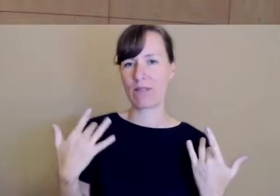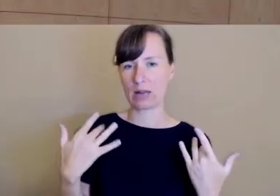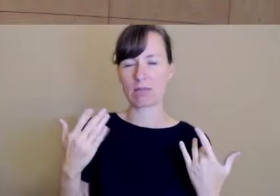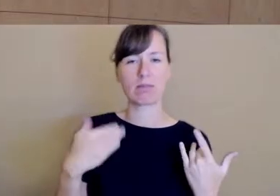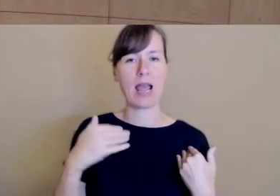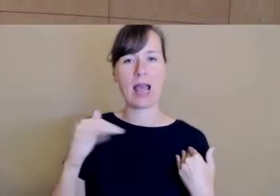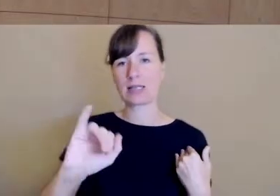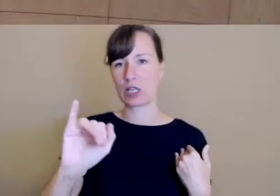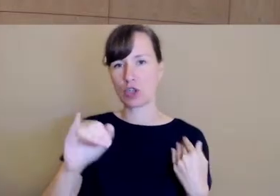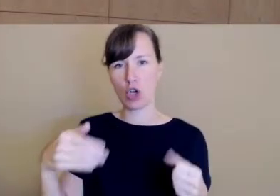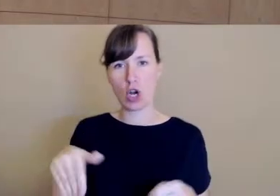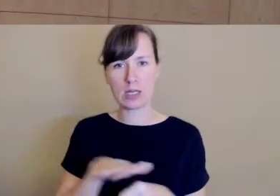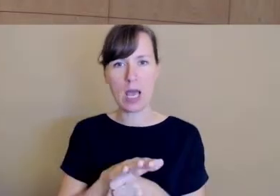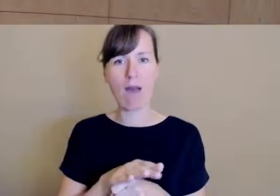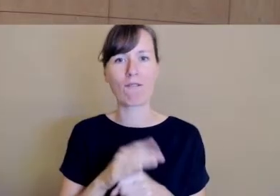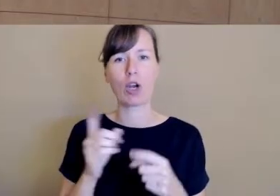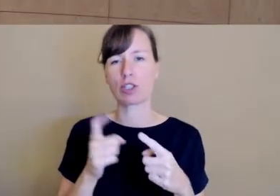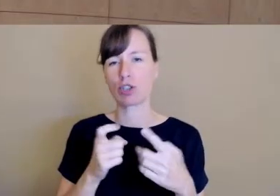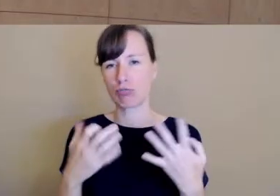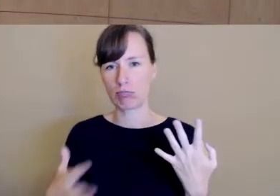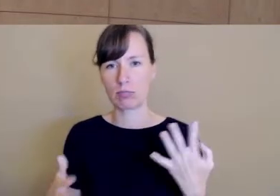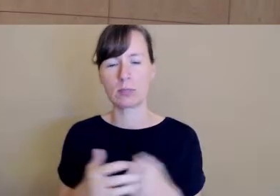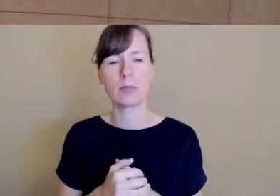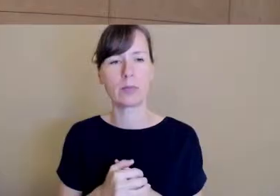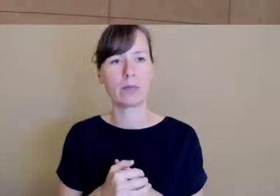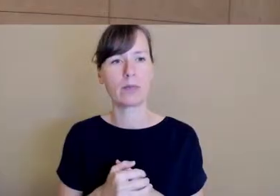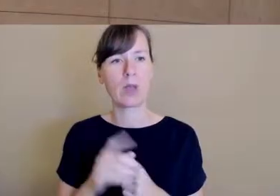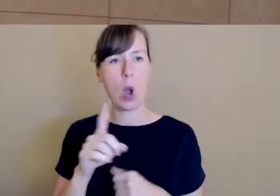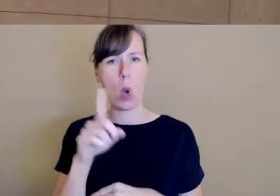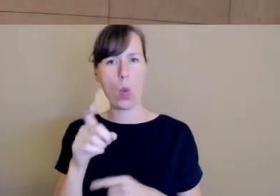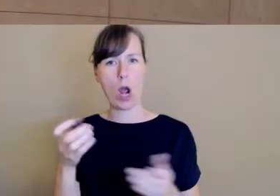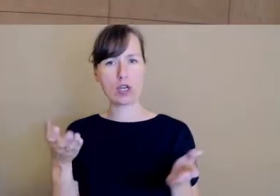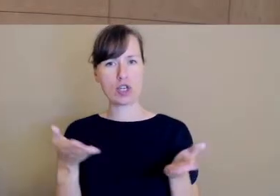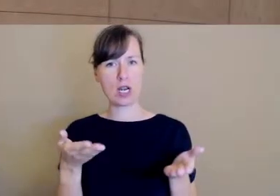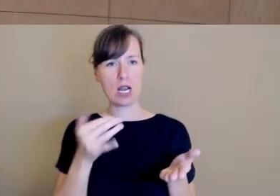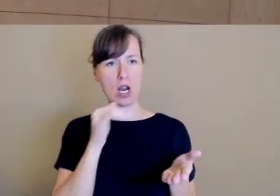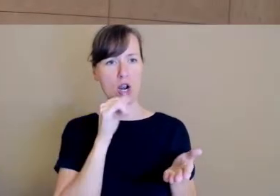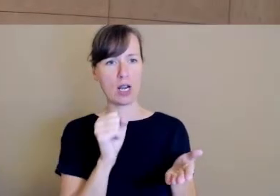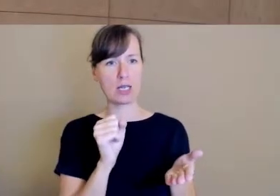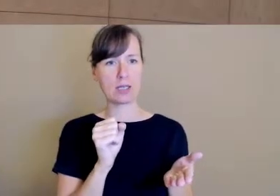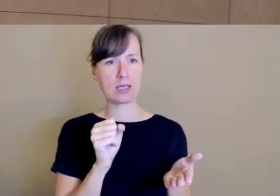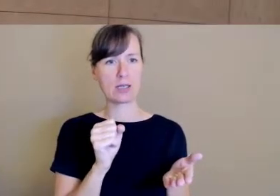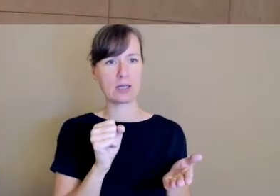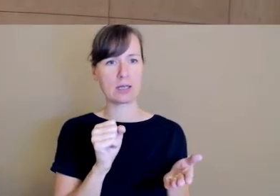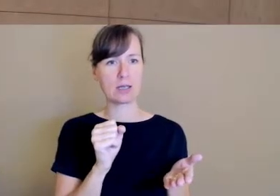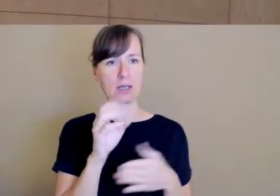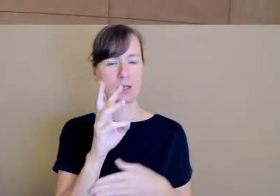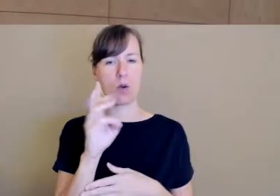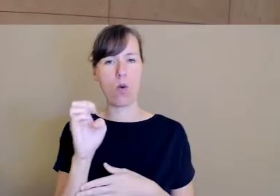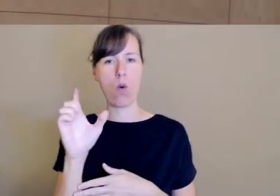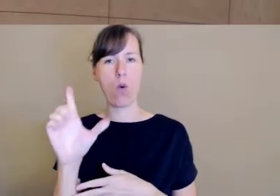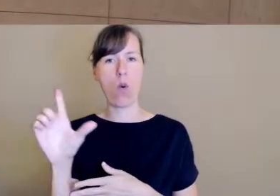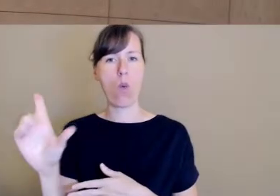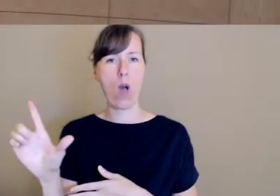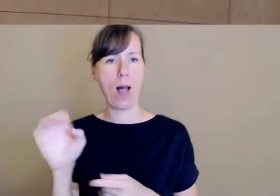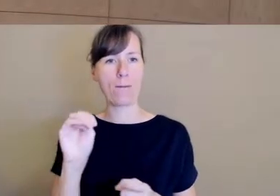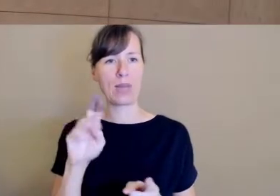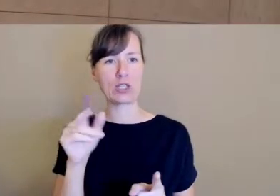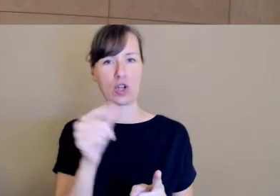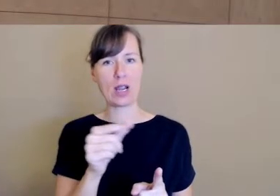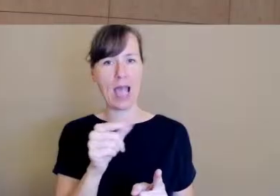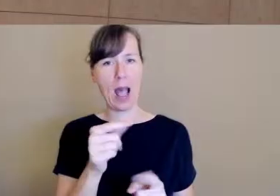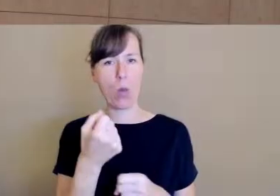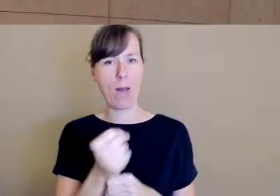coverage and whatnot. I think the question here is, well, Mr. Galloway makes